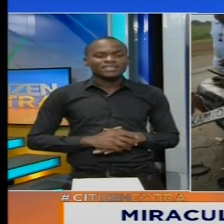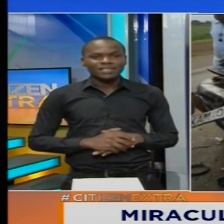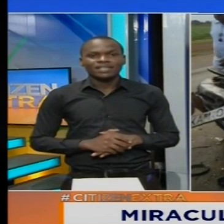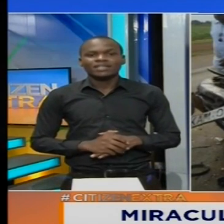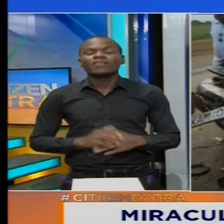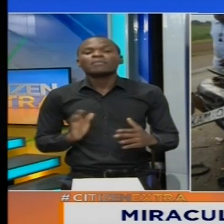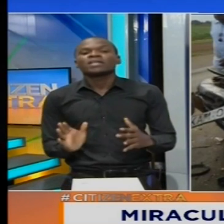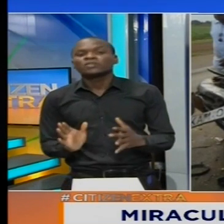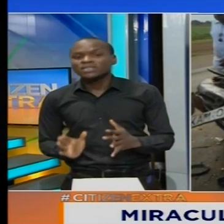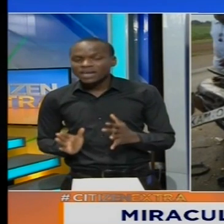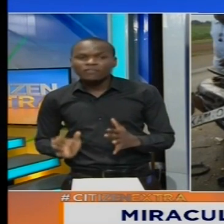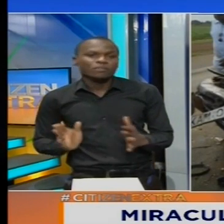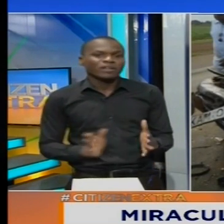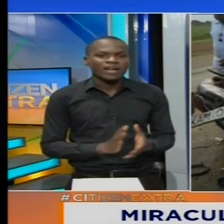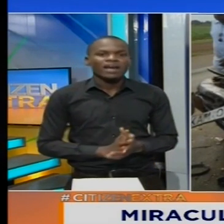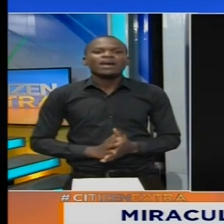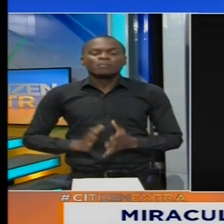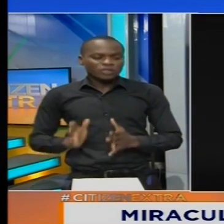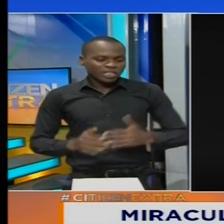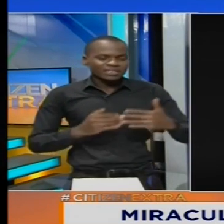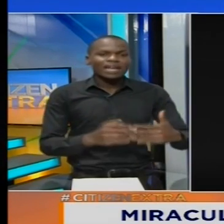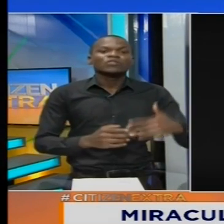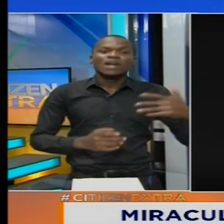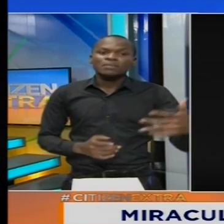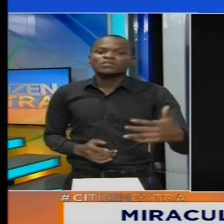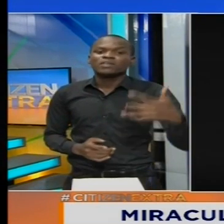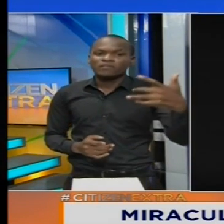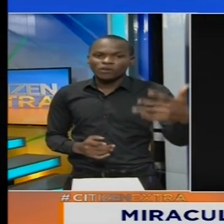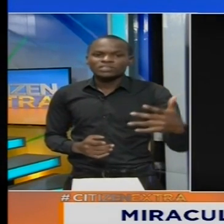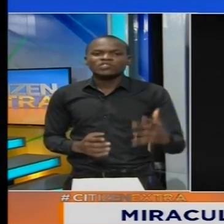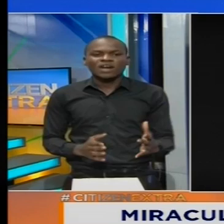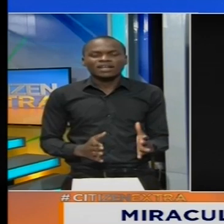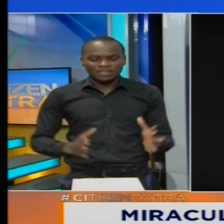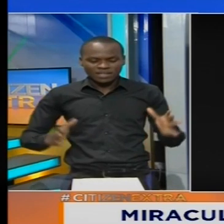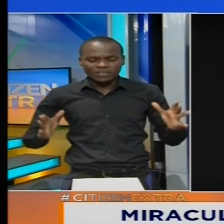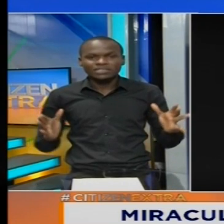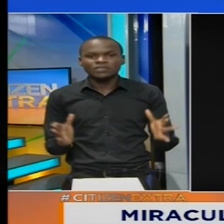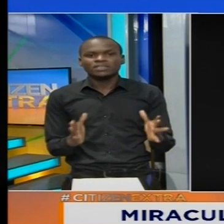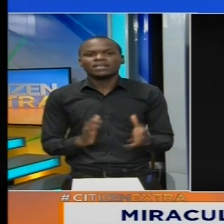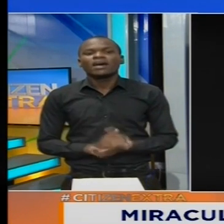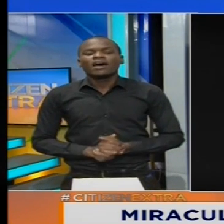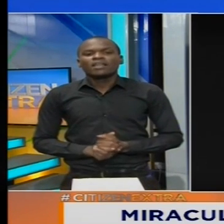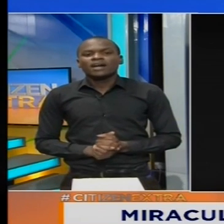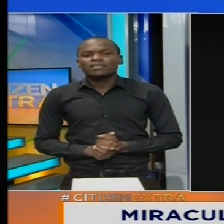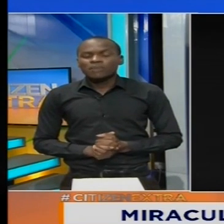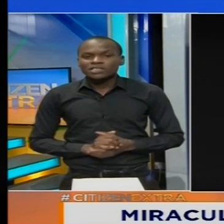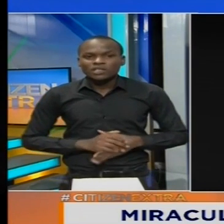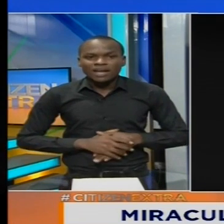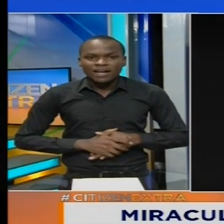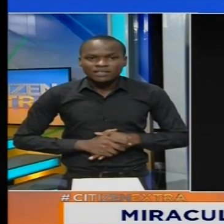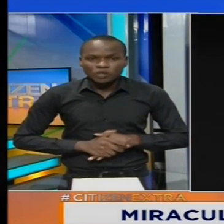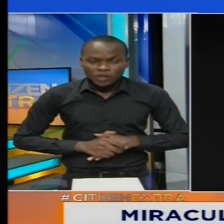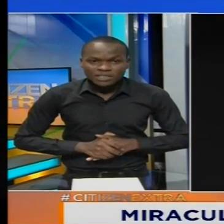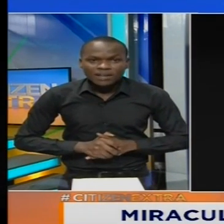car skidded, ramming into his car from the rear, pushing his car to ram into the front truck and reducing that